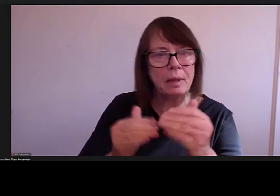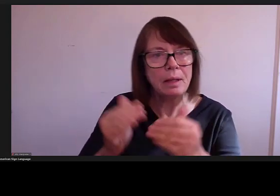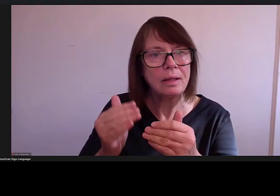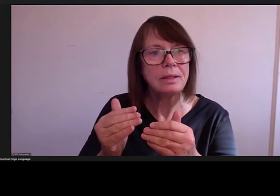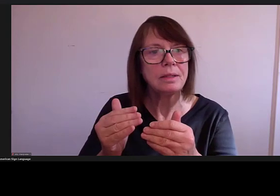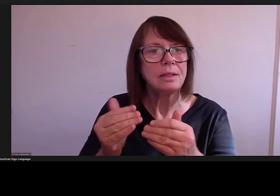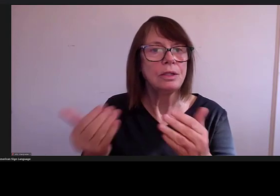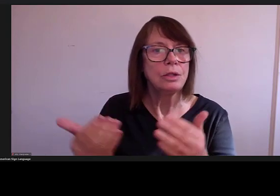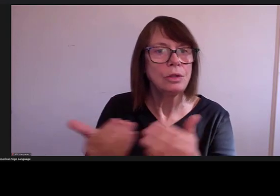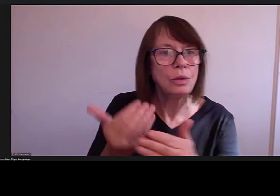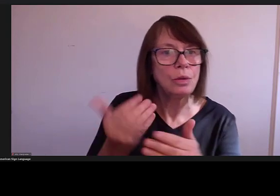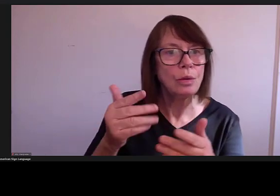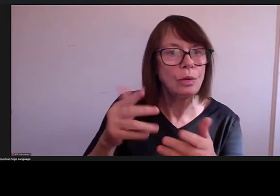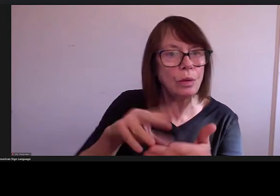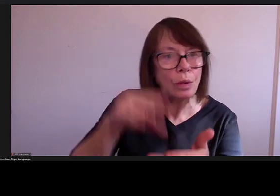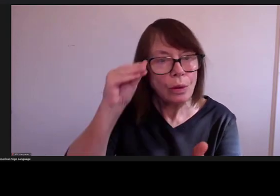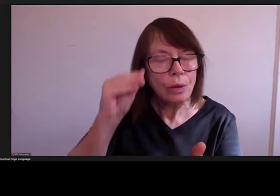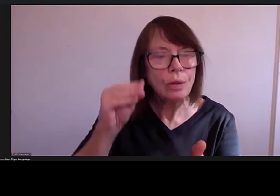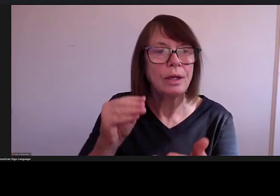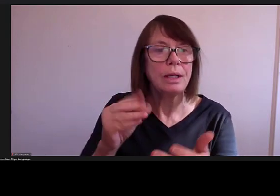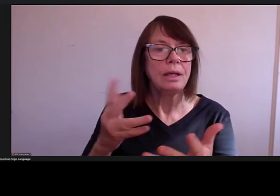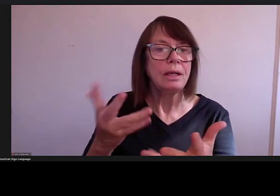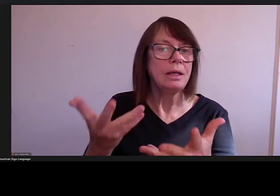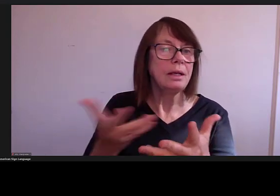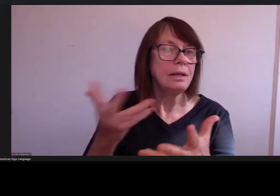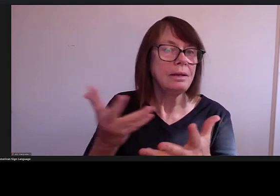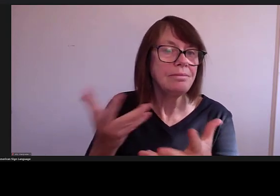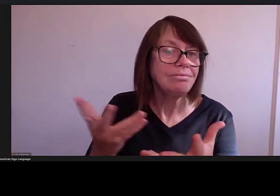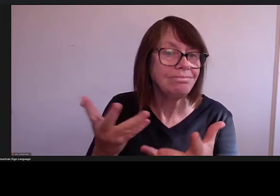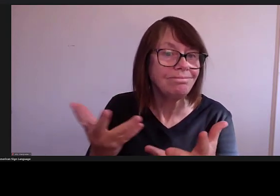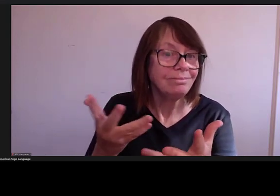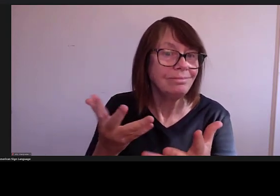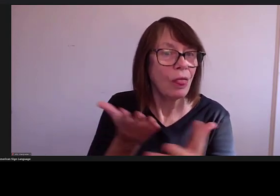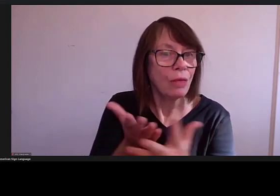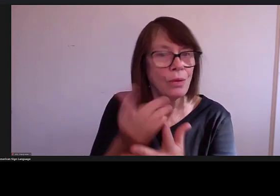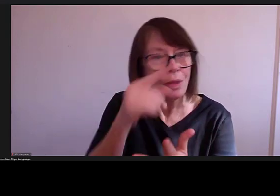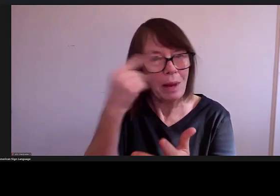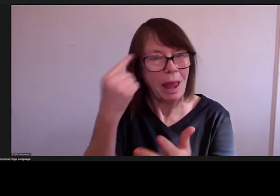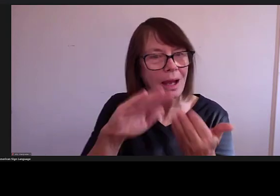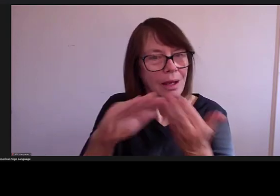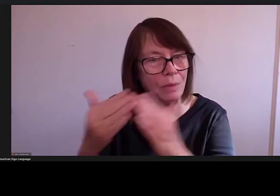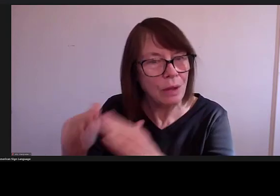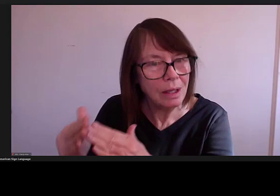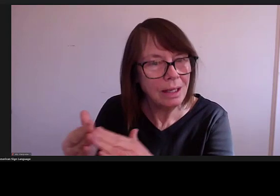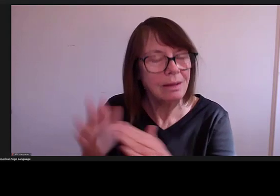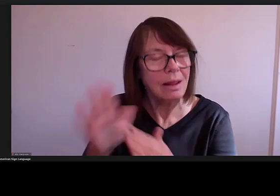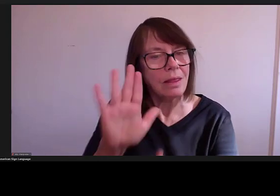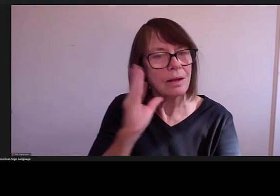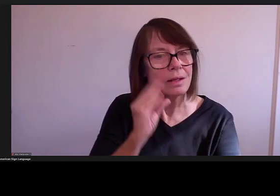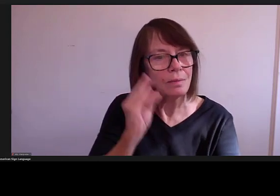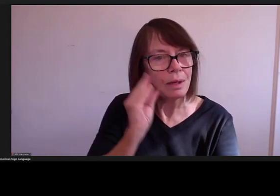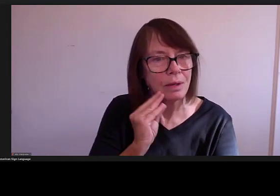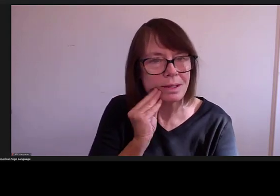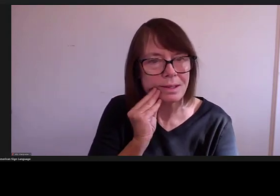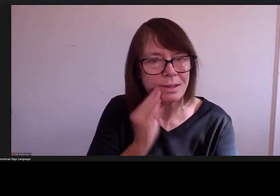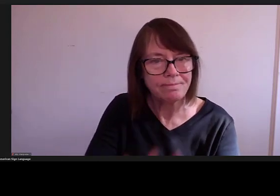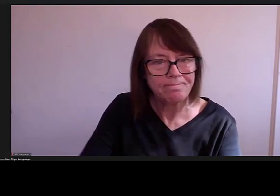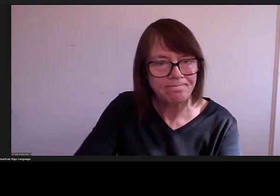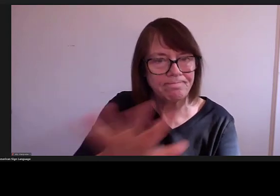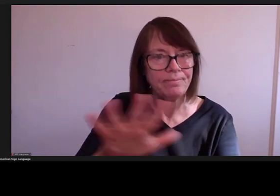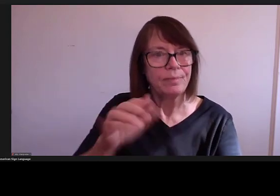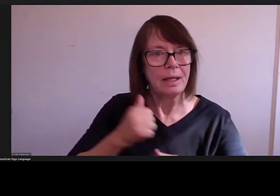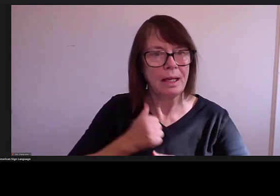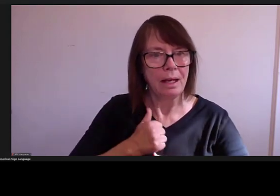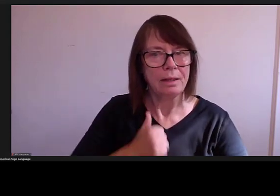and understanding of the lived experiences of the Black community across our country. I'd like to